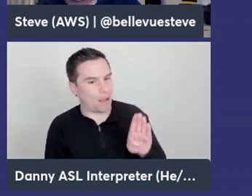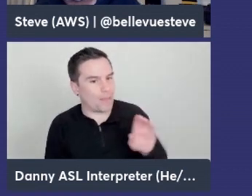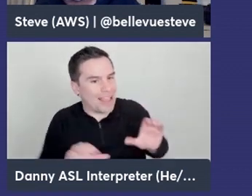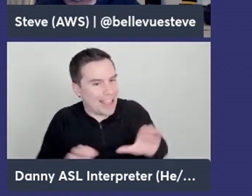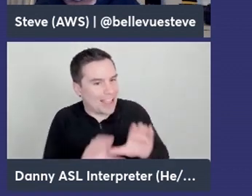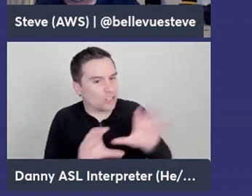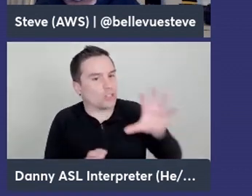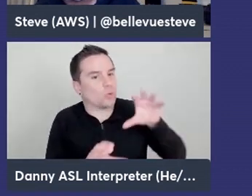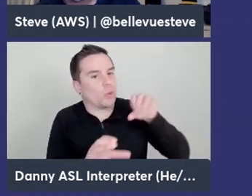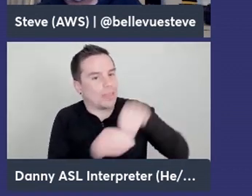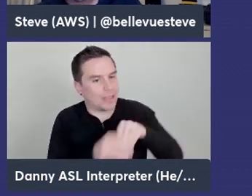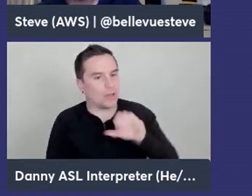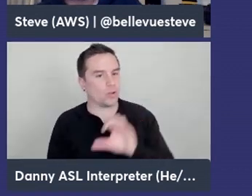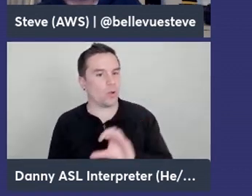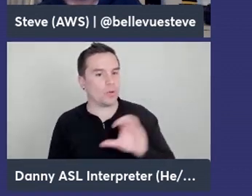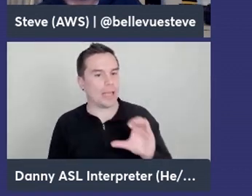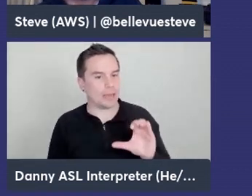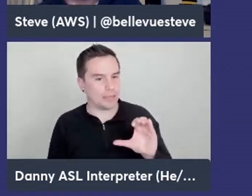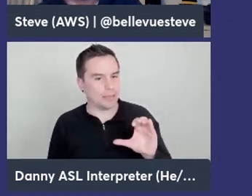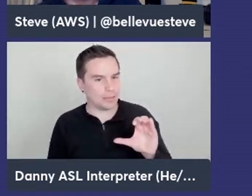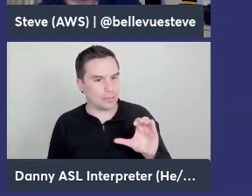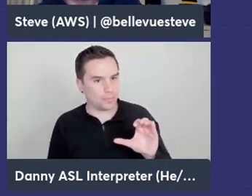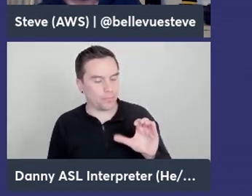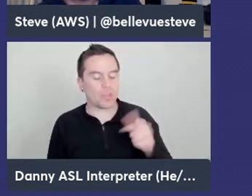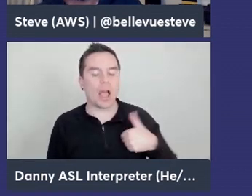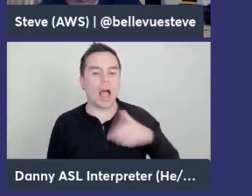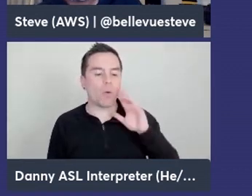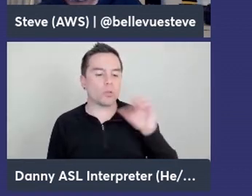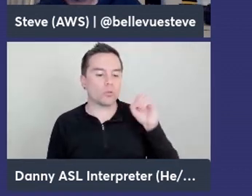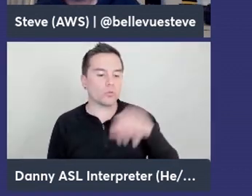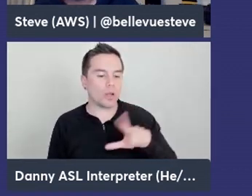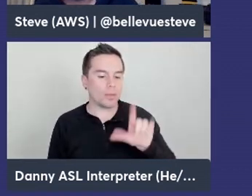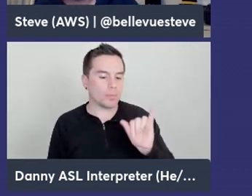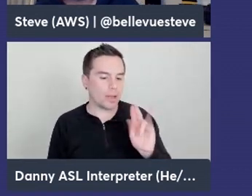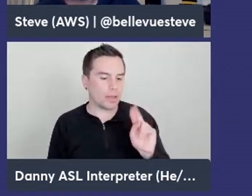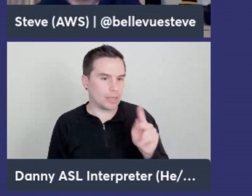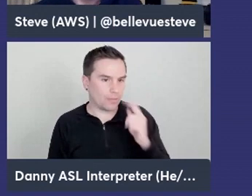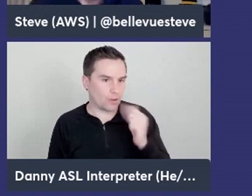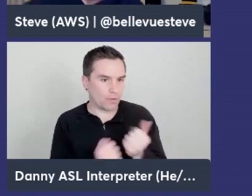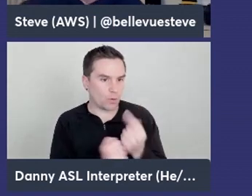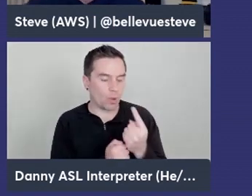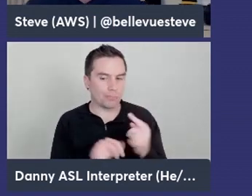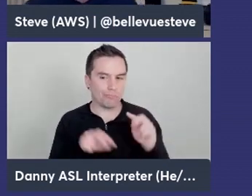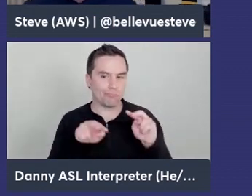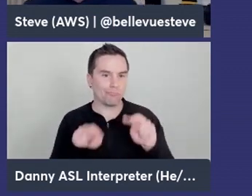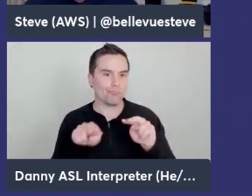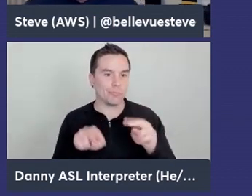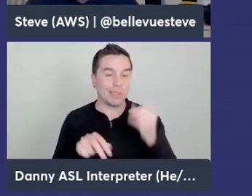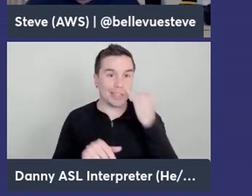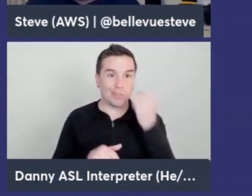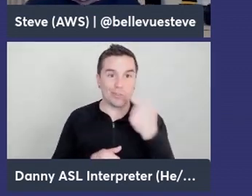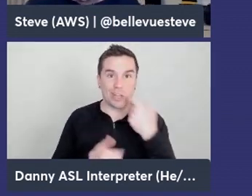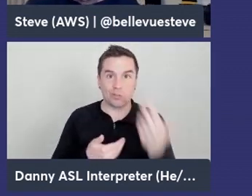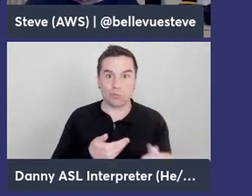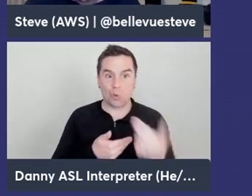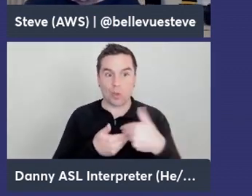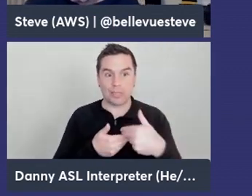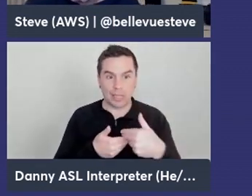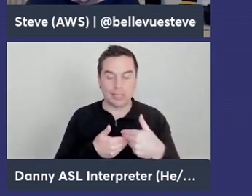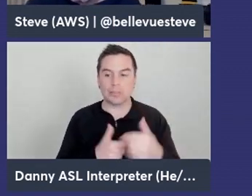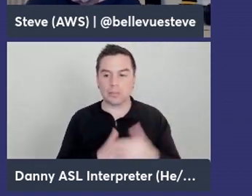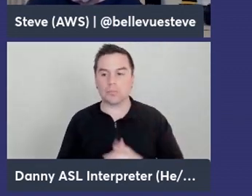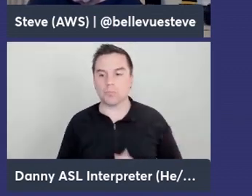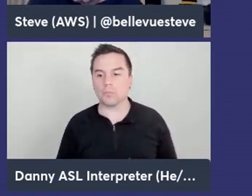But no, this is CodeCatalyst. I'm going to drop a link in chat for everyone just in case they're joining us now, which seems we're getting a few people join us